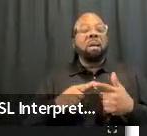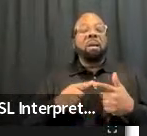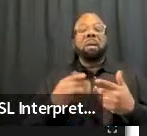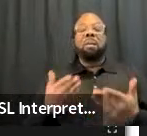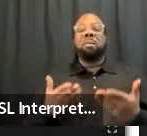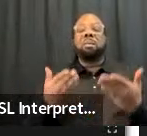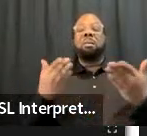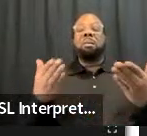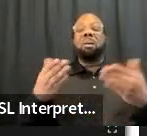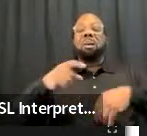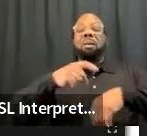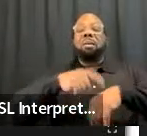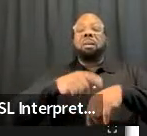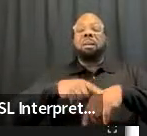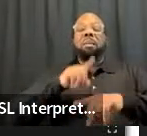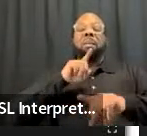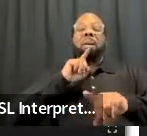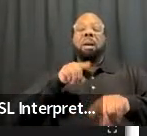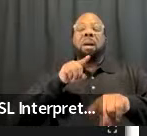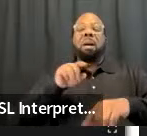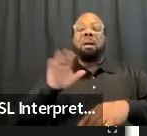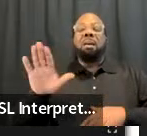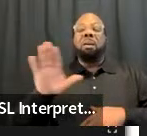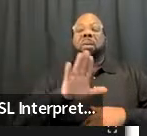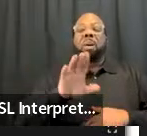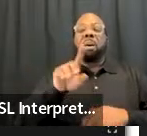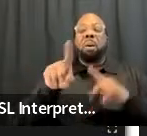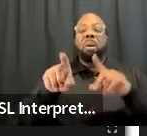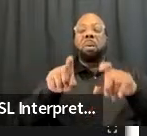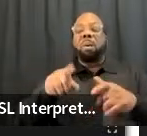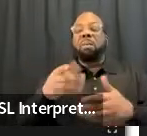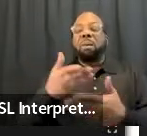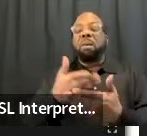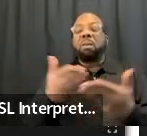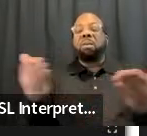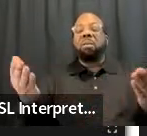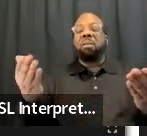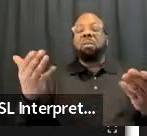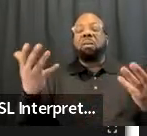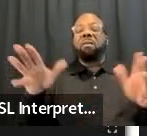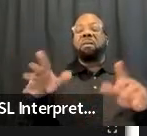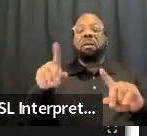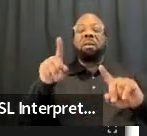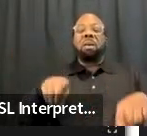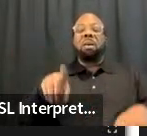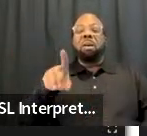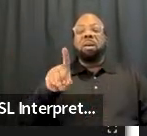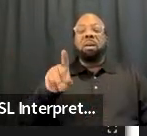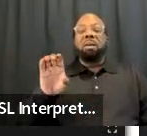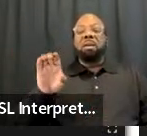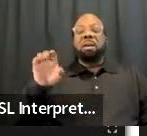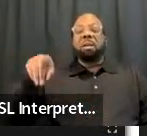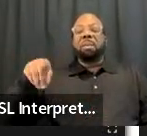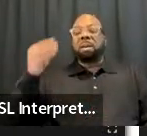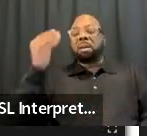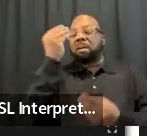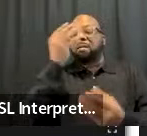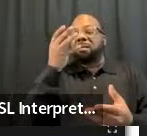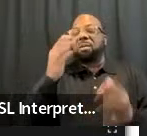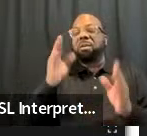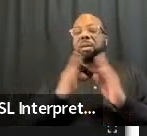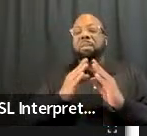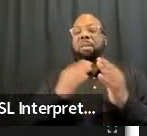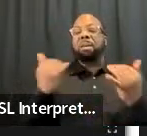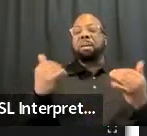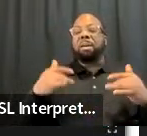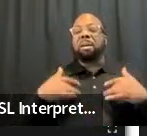rest of the time to answering your questions. For those of you who have attended a DCP info session before, tonight's event will